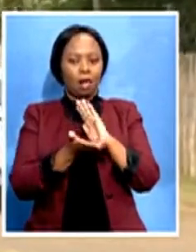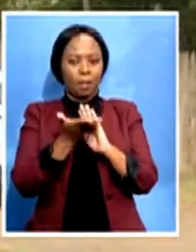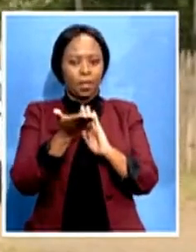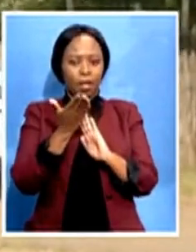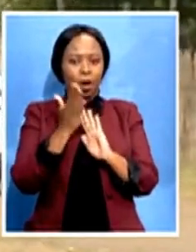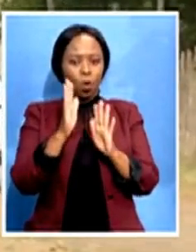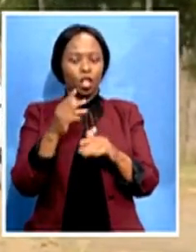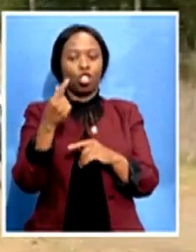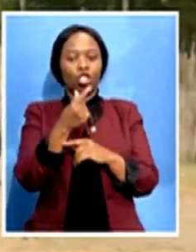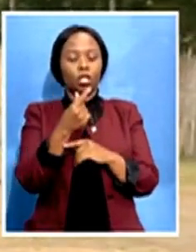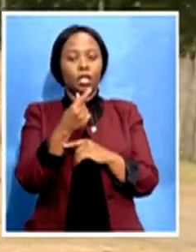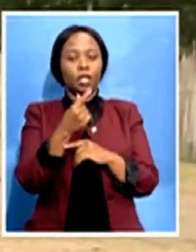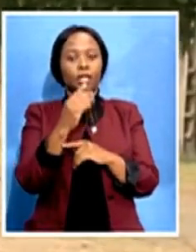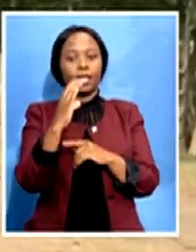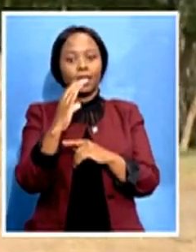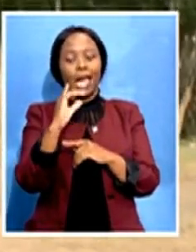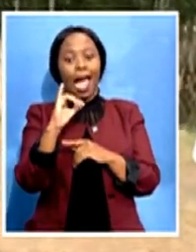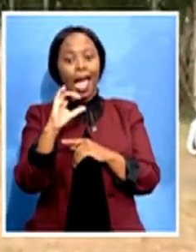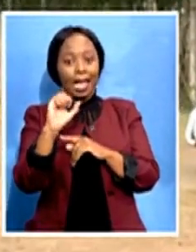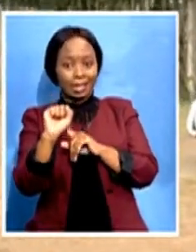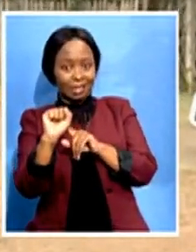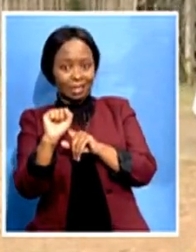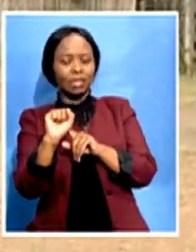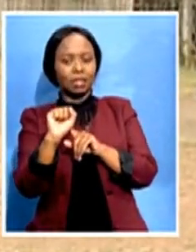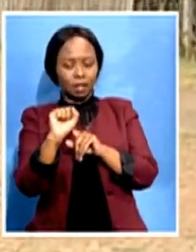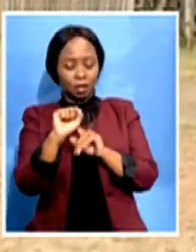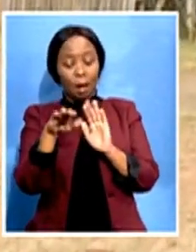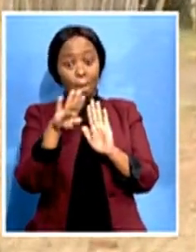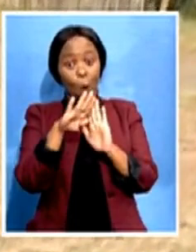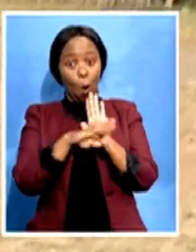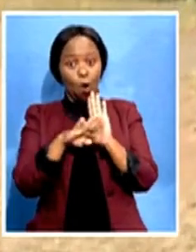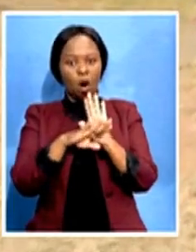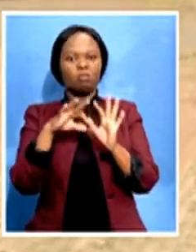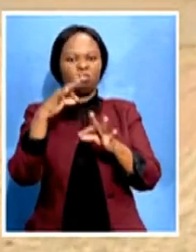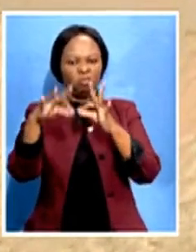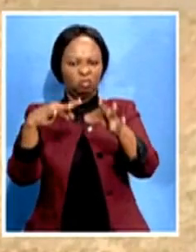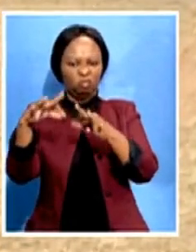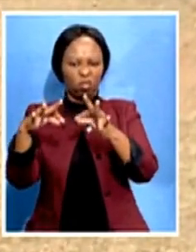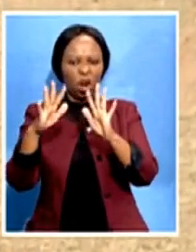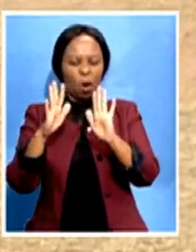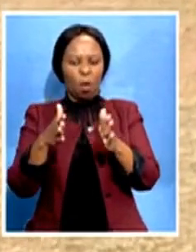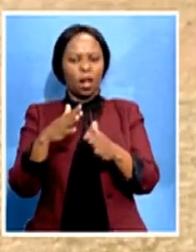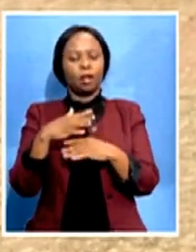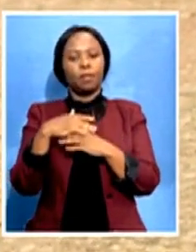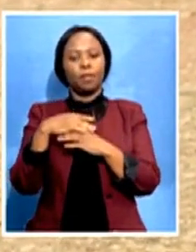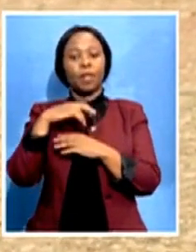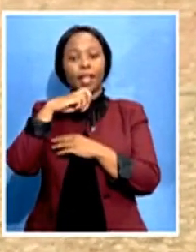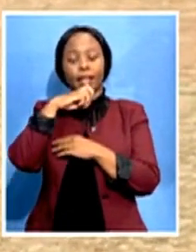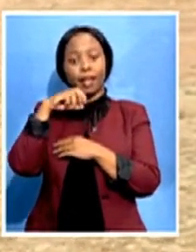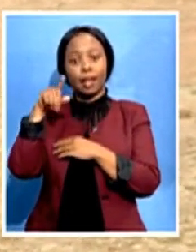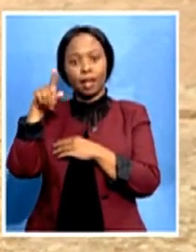outline the program ahead of the planting of the king this evening, or should I say at